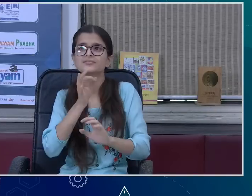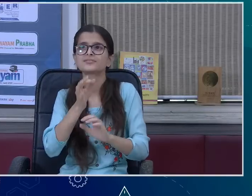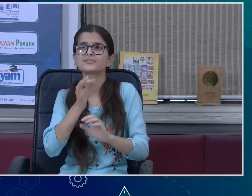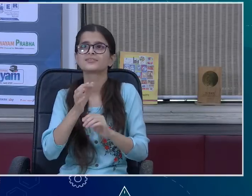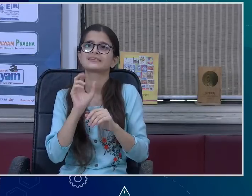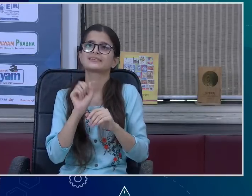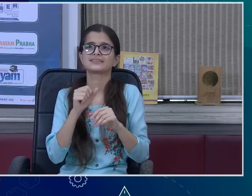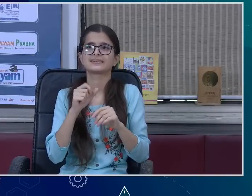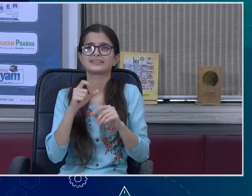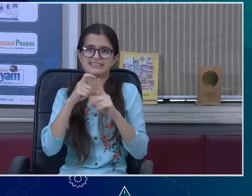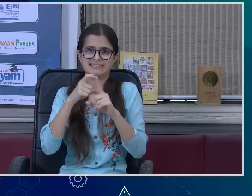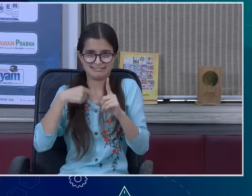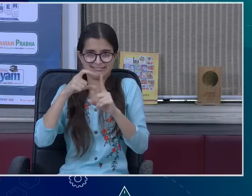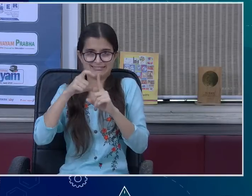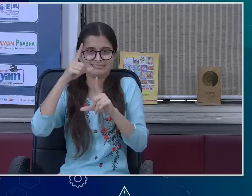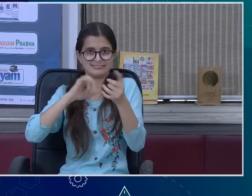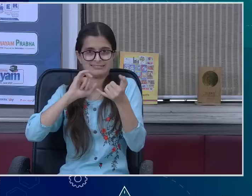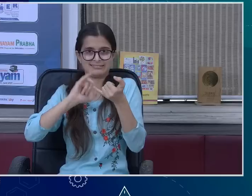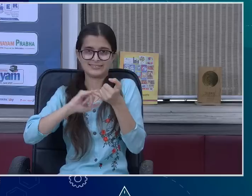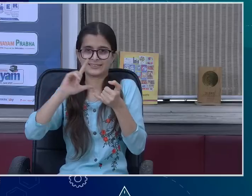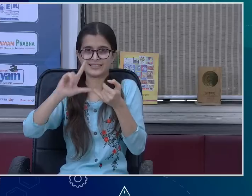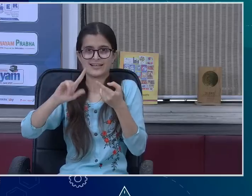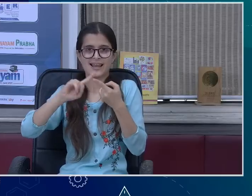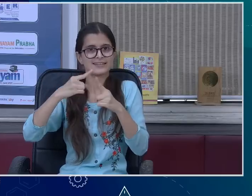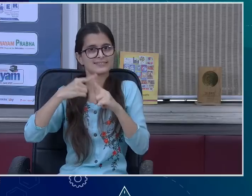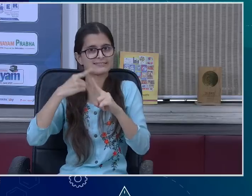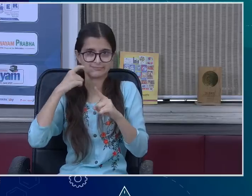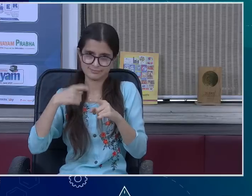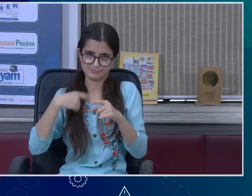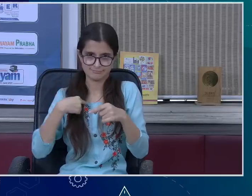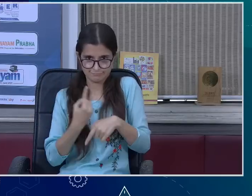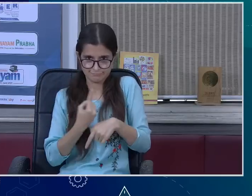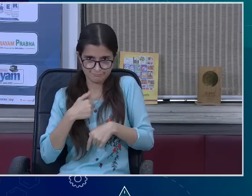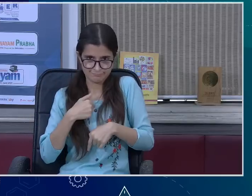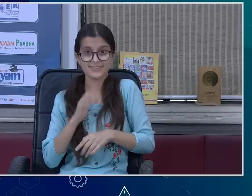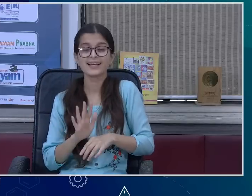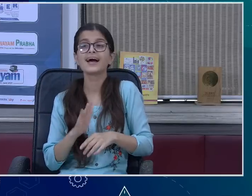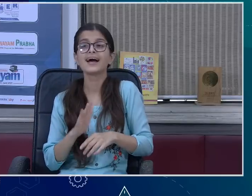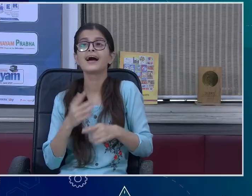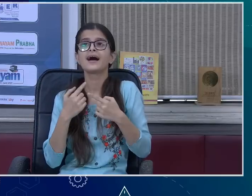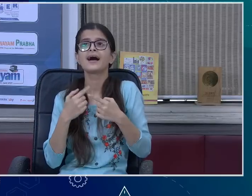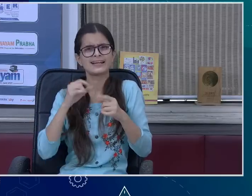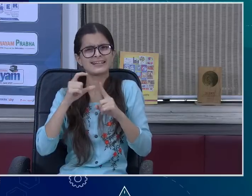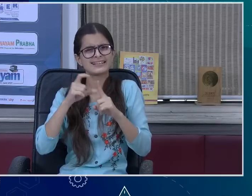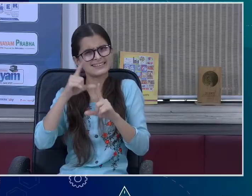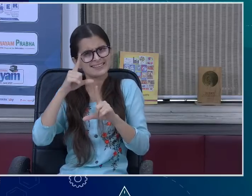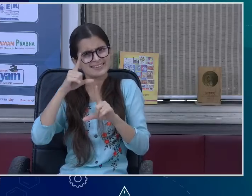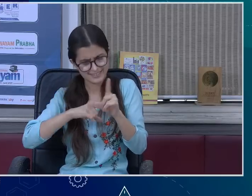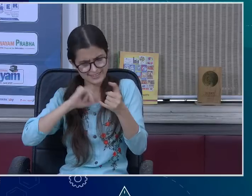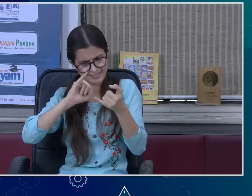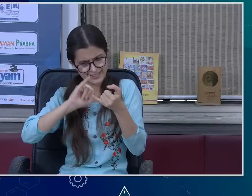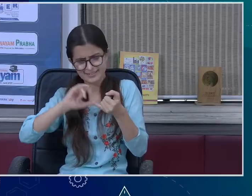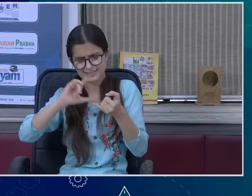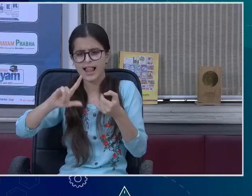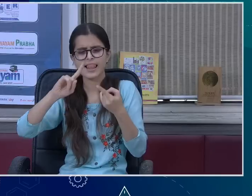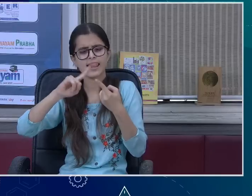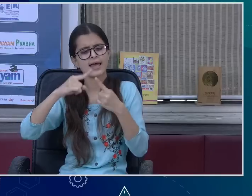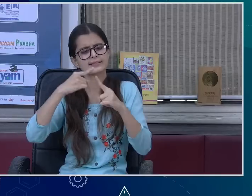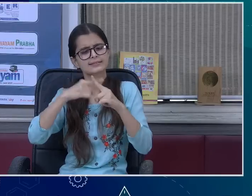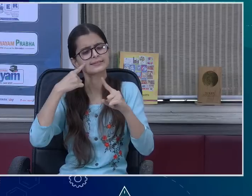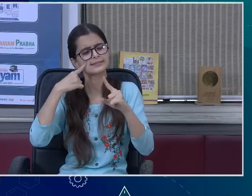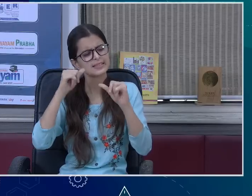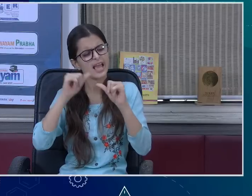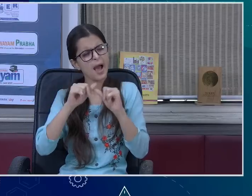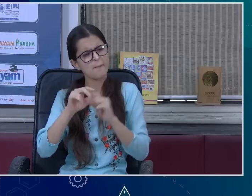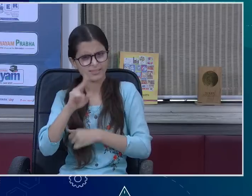only, so that's why I've been in this panel. And dyslexia, I won't say it is a disability, I will only say it